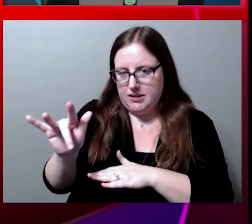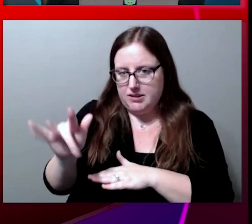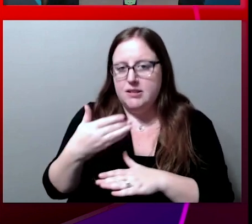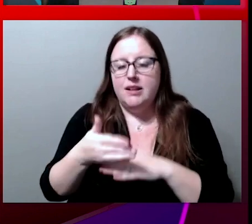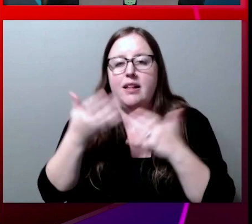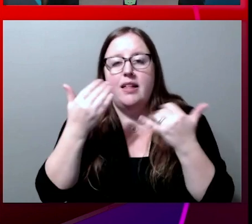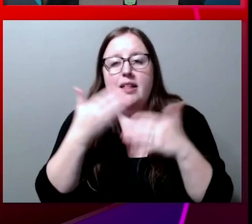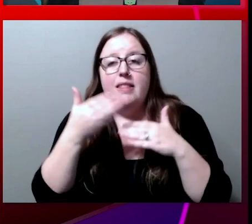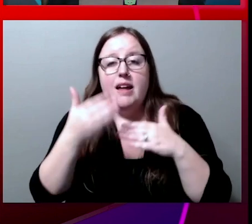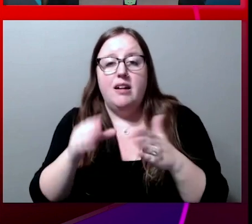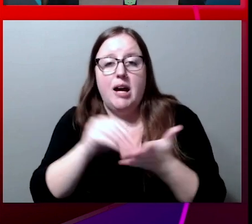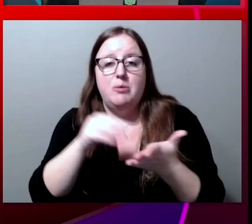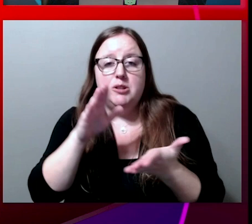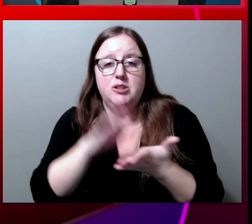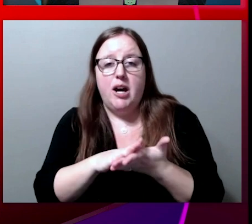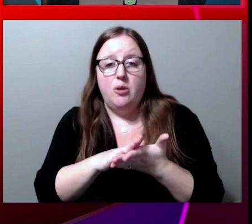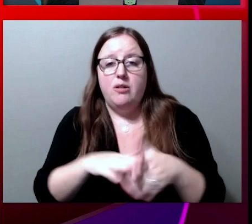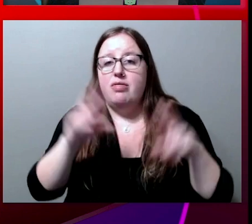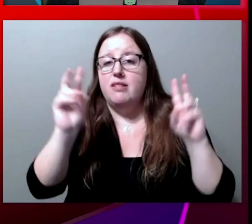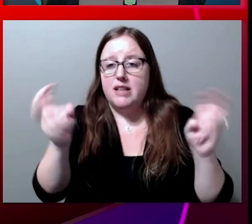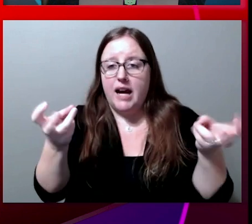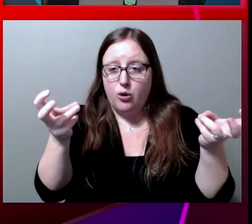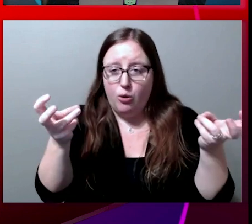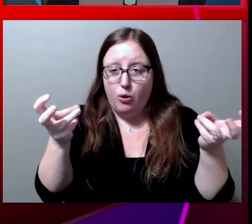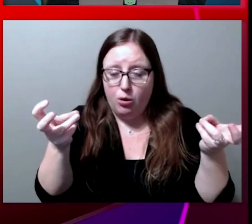in the title